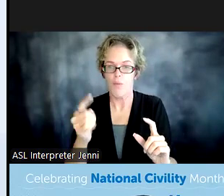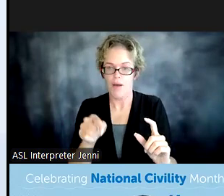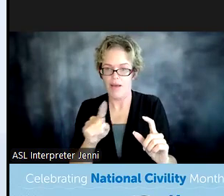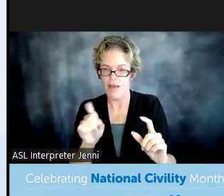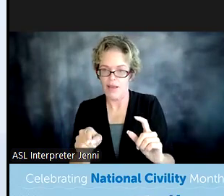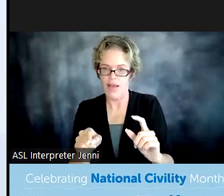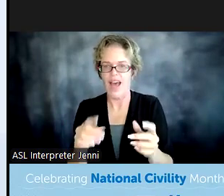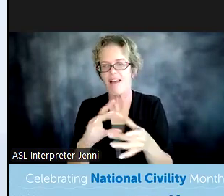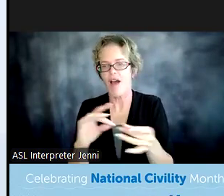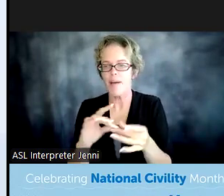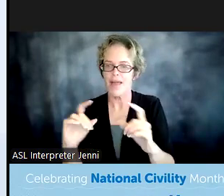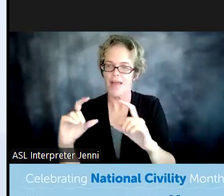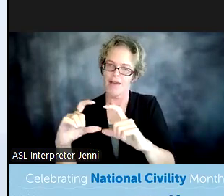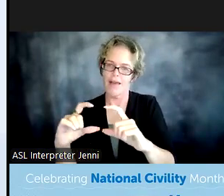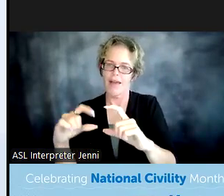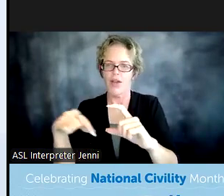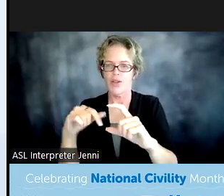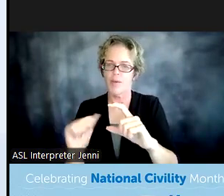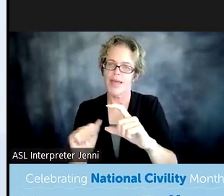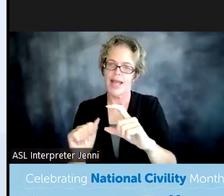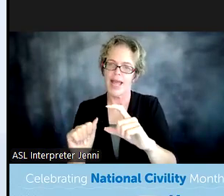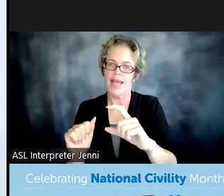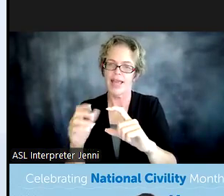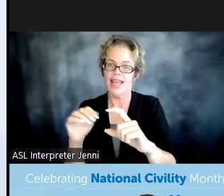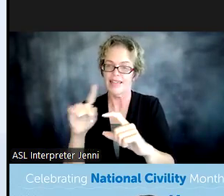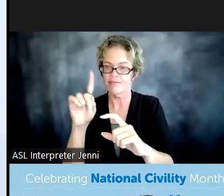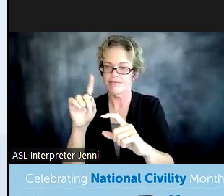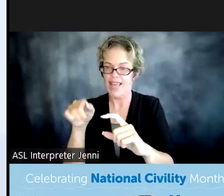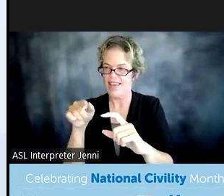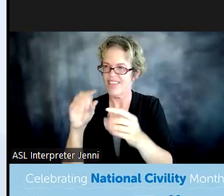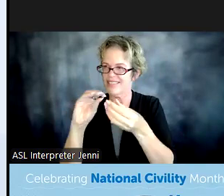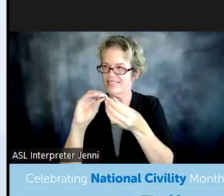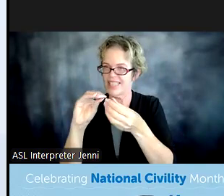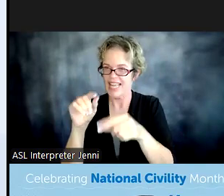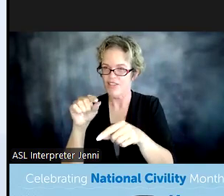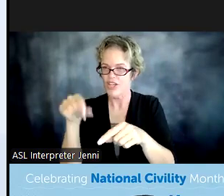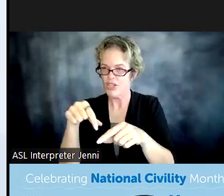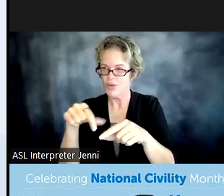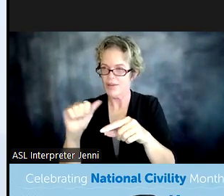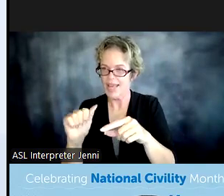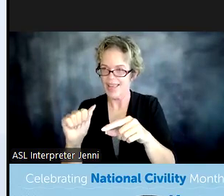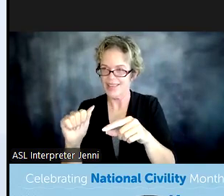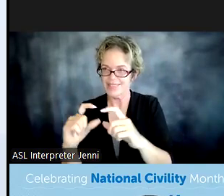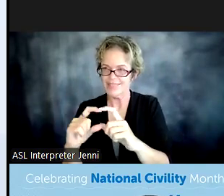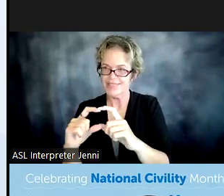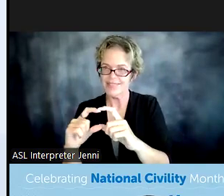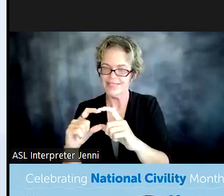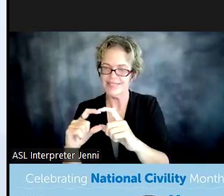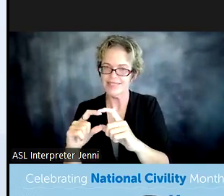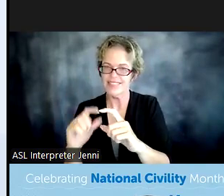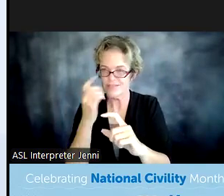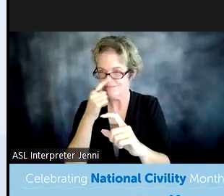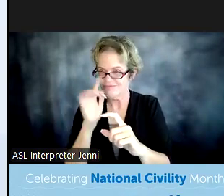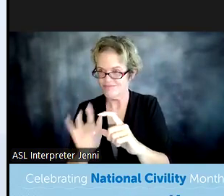of a comment bubble with a question in the middle. Should have the Q&A noted underneath. So if you could